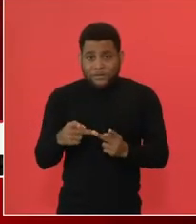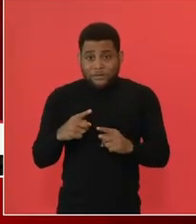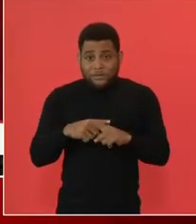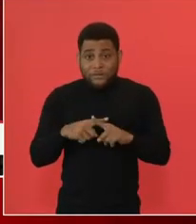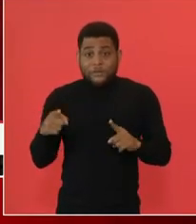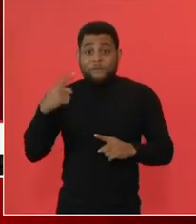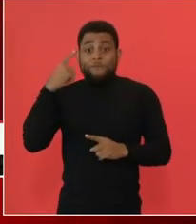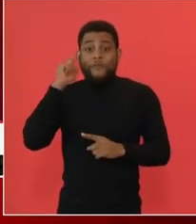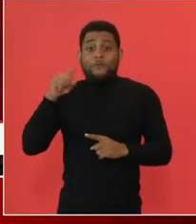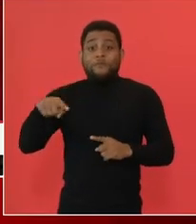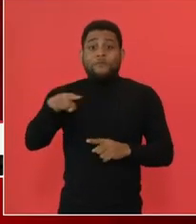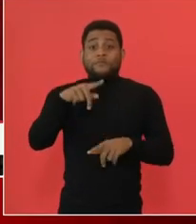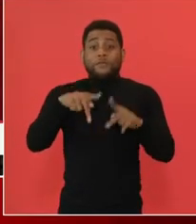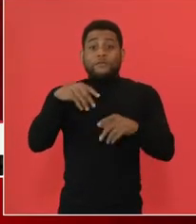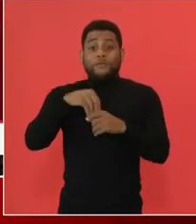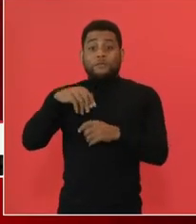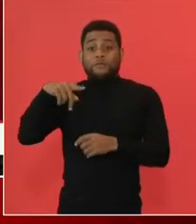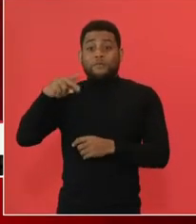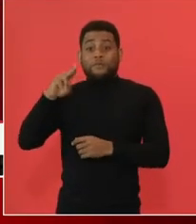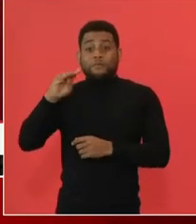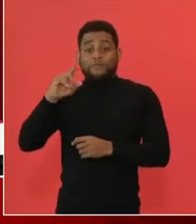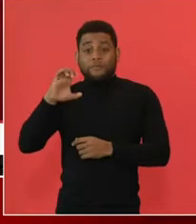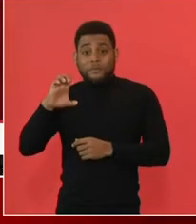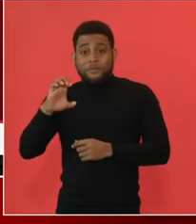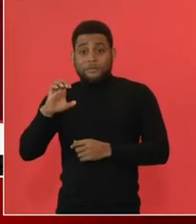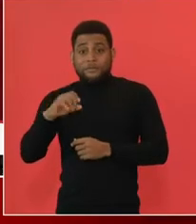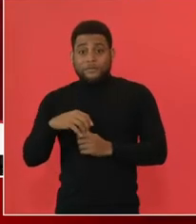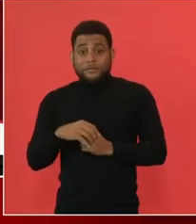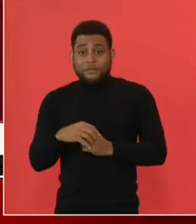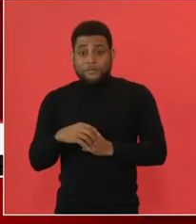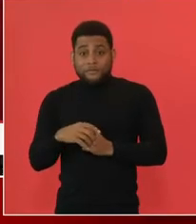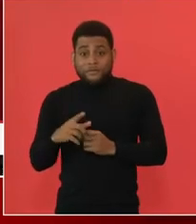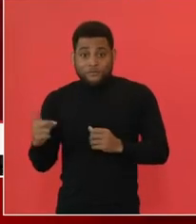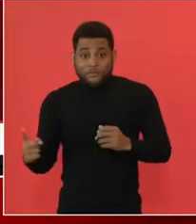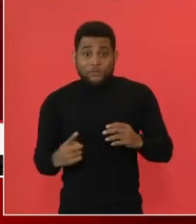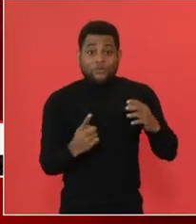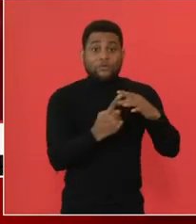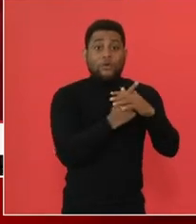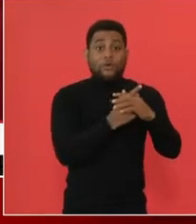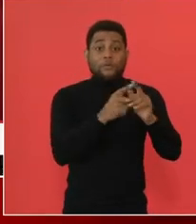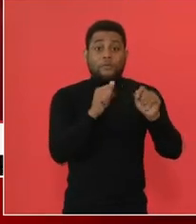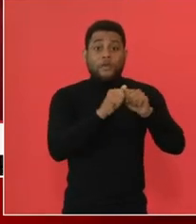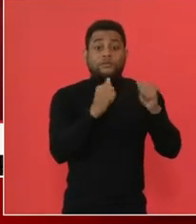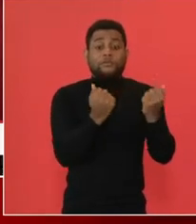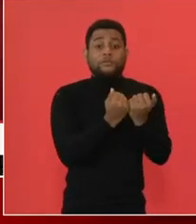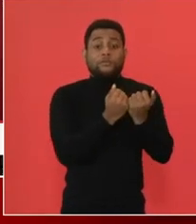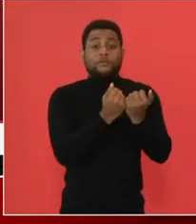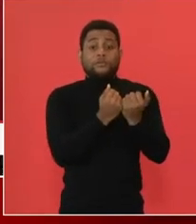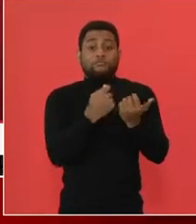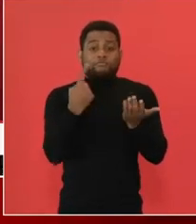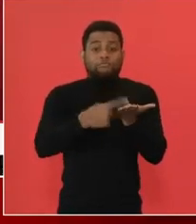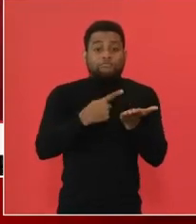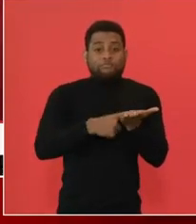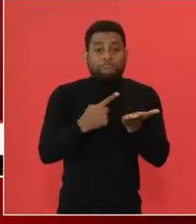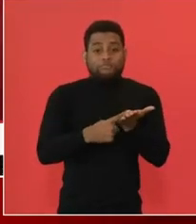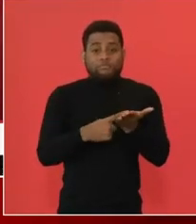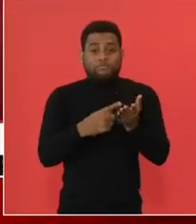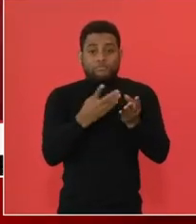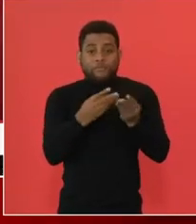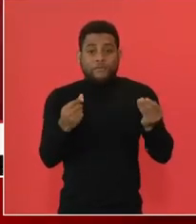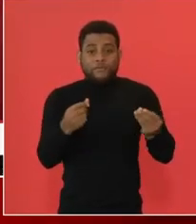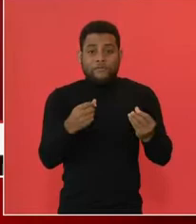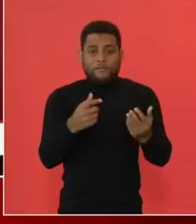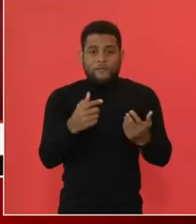somebody shows up at the DMV or at DCRA for a permit? Sure. And they go inside to interact inside a government building? Thank you for that question, Mark.